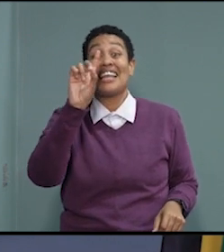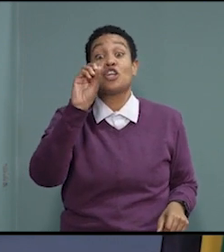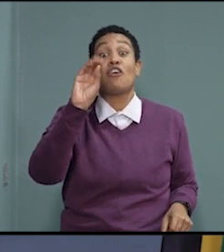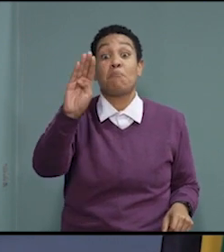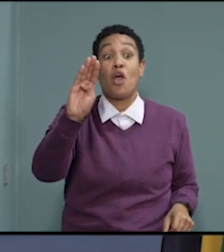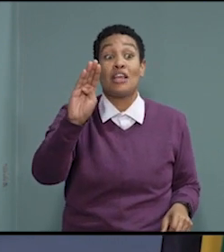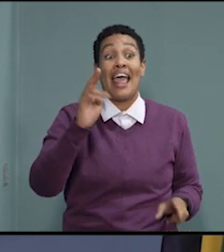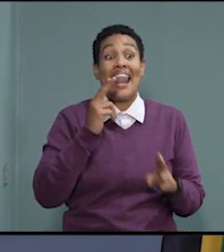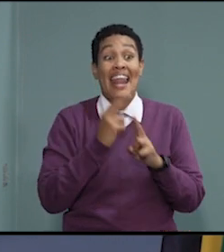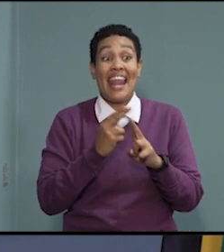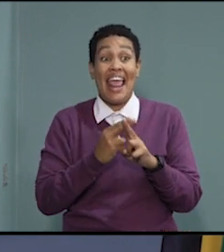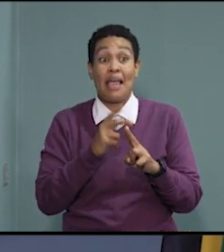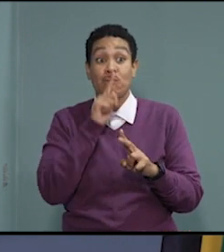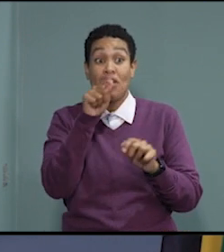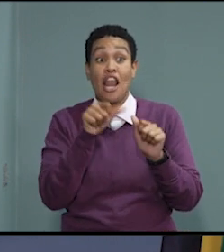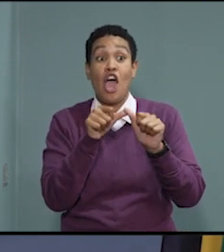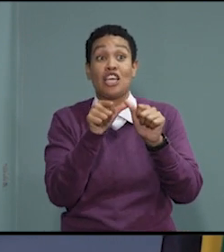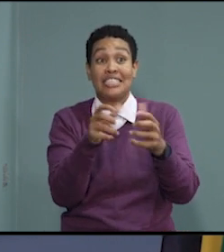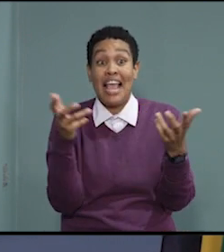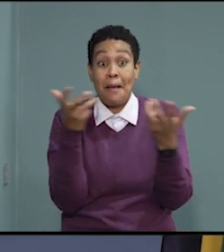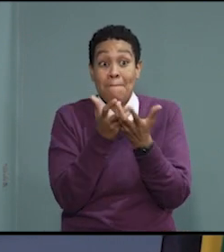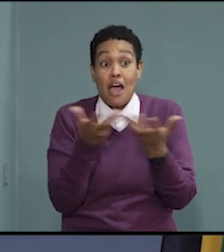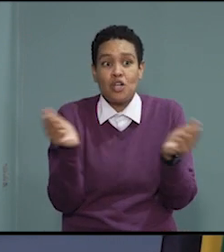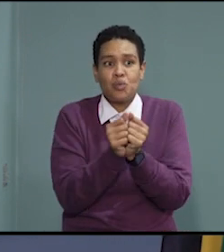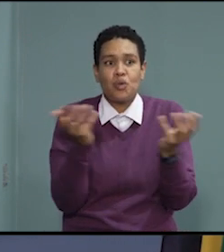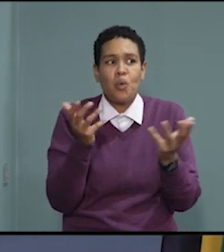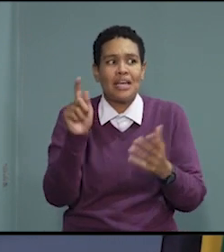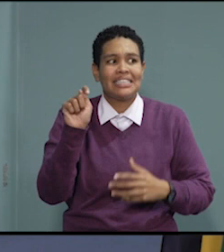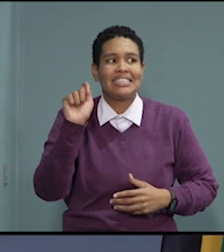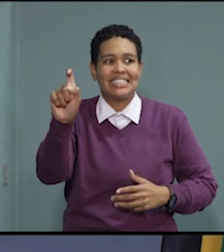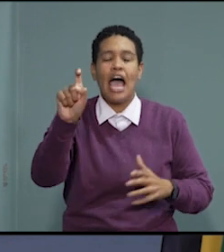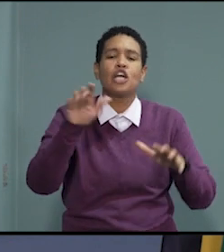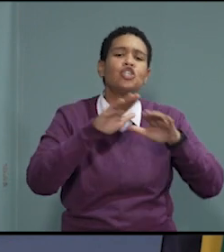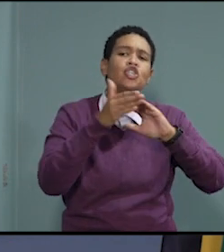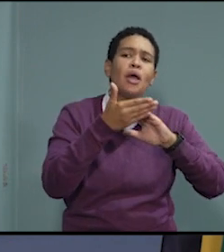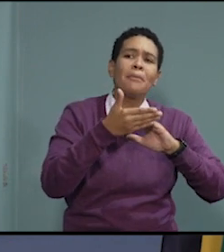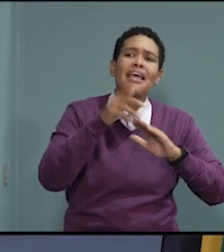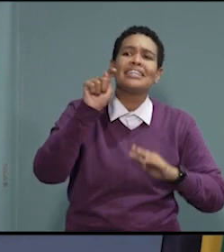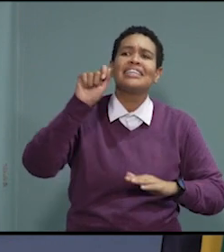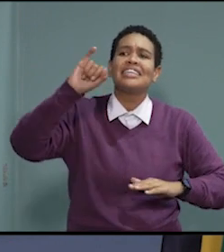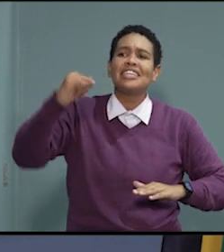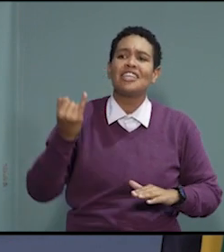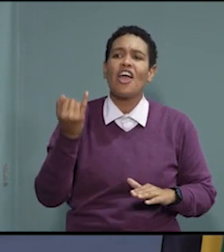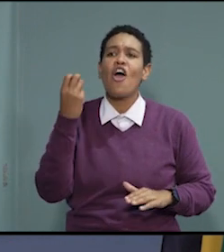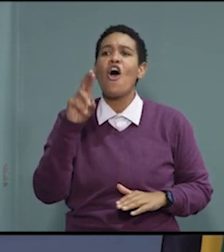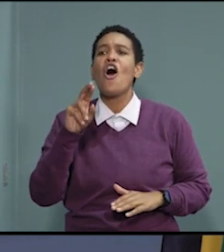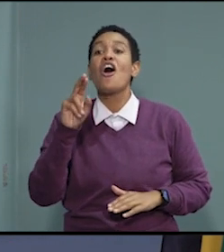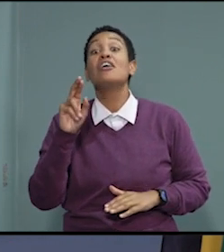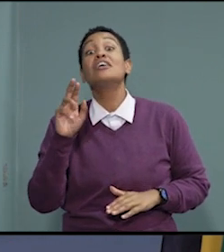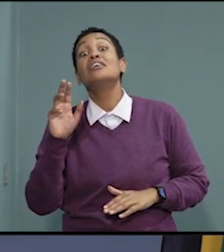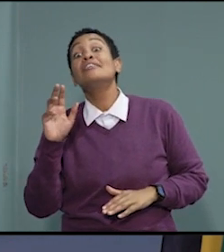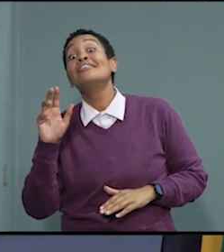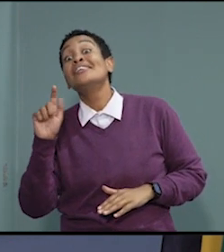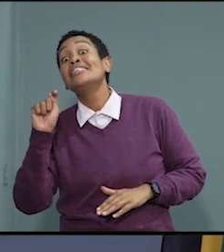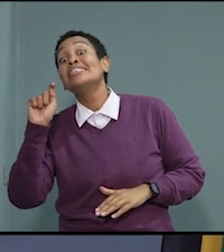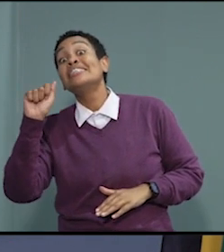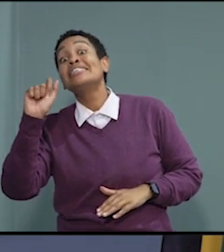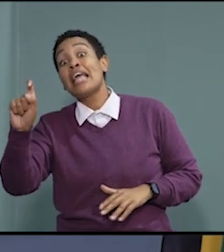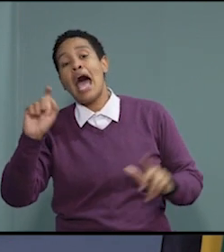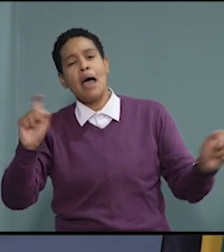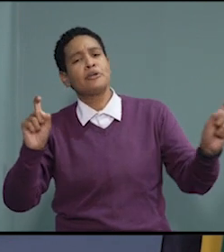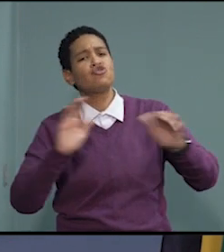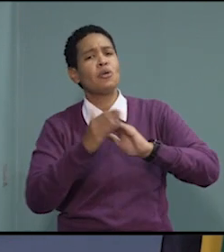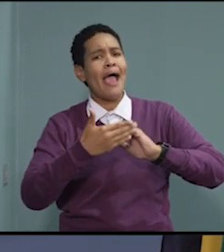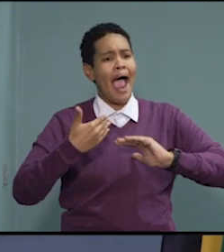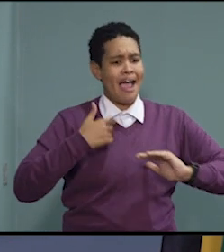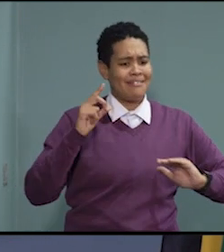name are consistent with what Taxation Jamaica or Tax Administration Jamaica has on its database,